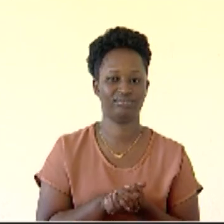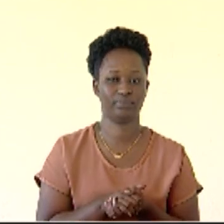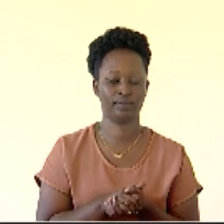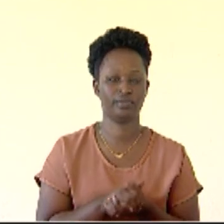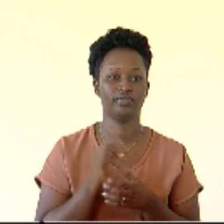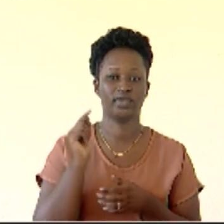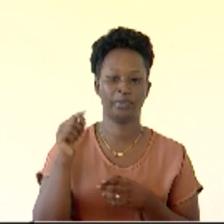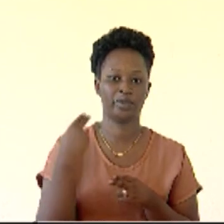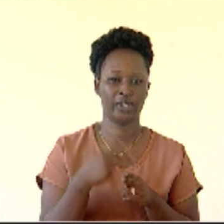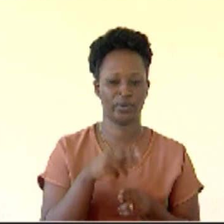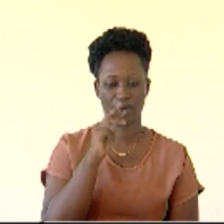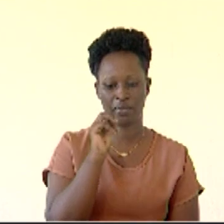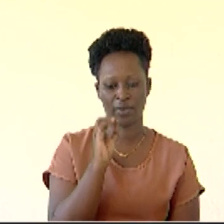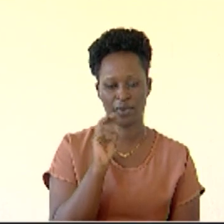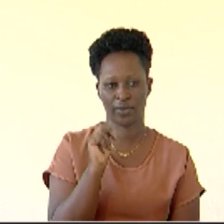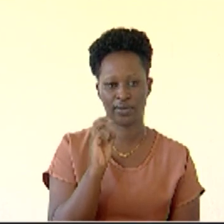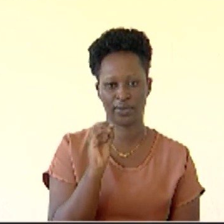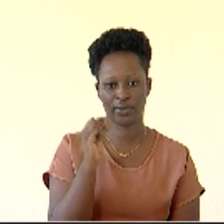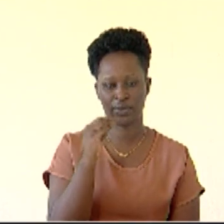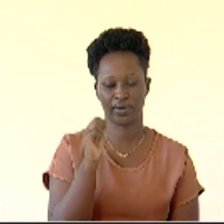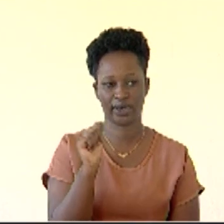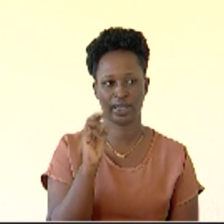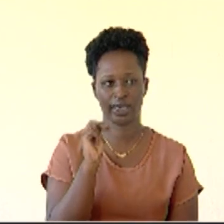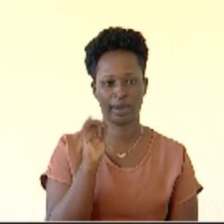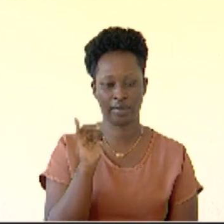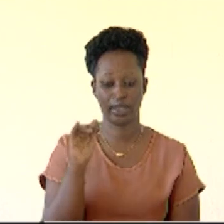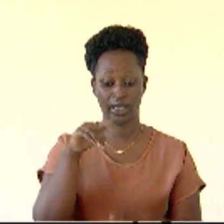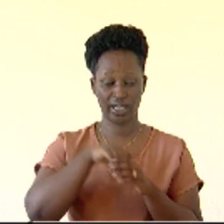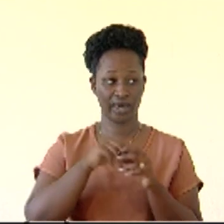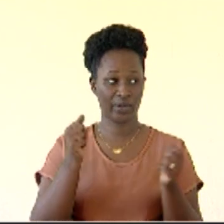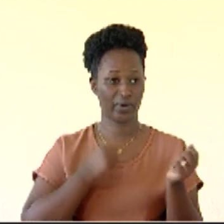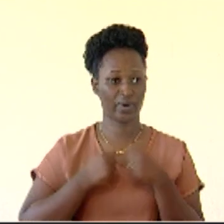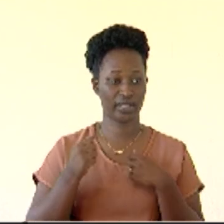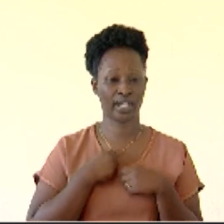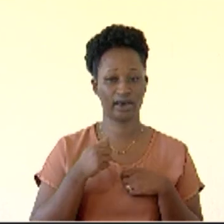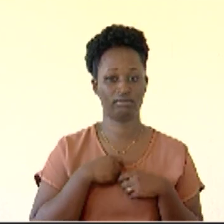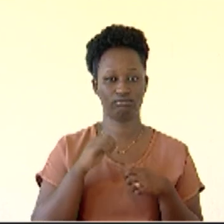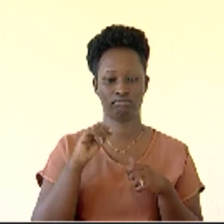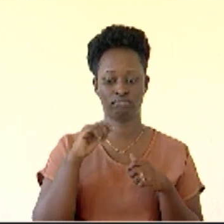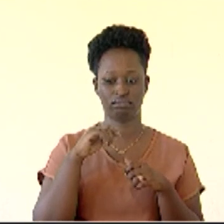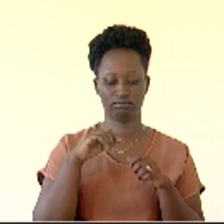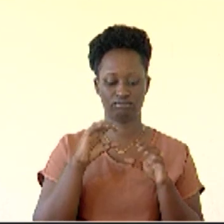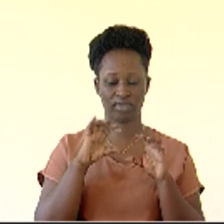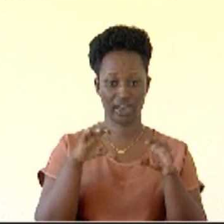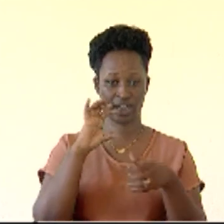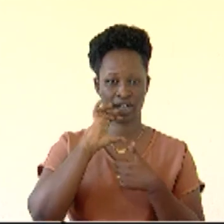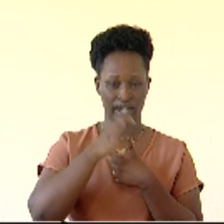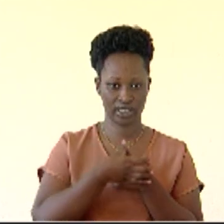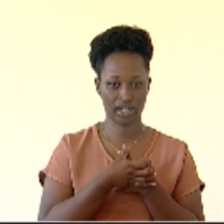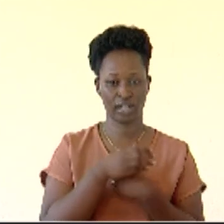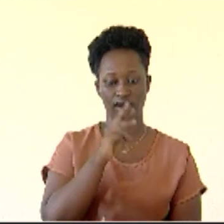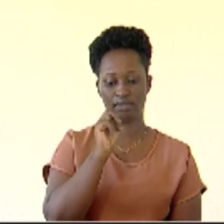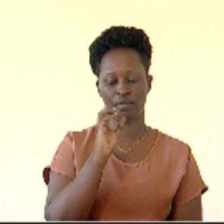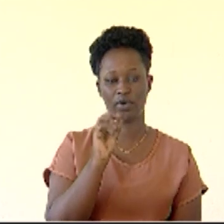That is monogamy. In Rwanda society, monogamy is the legal form of sexual relationship.